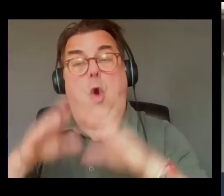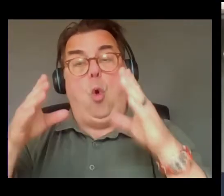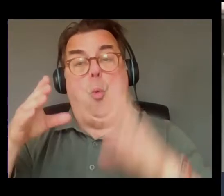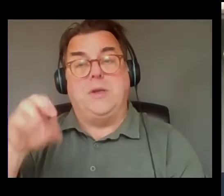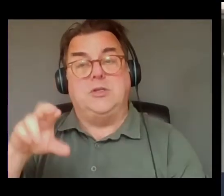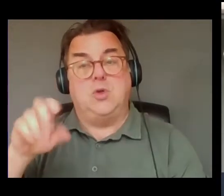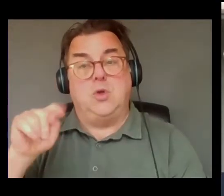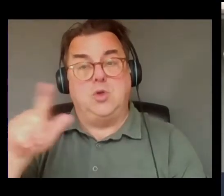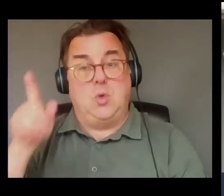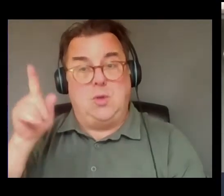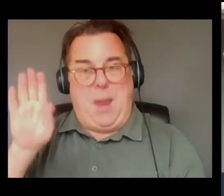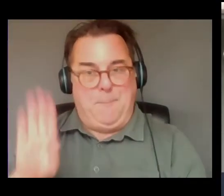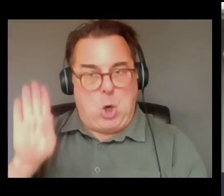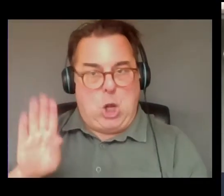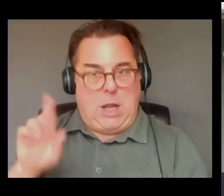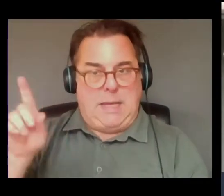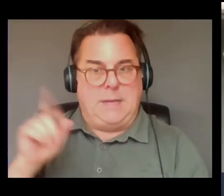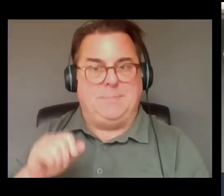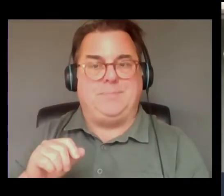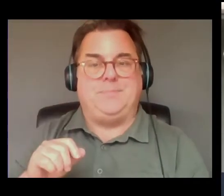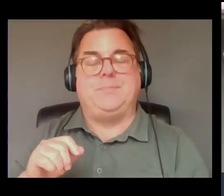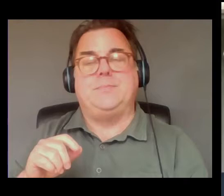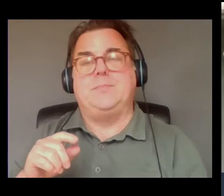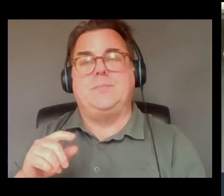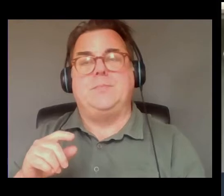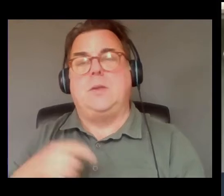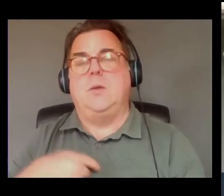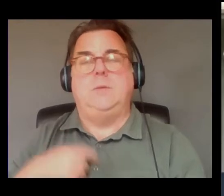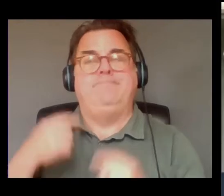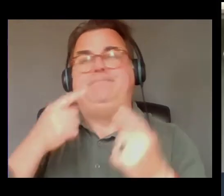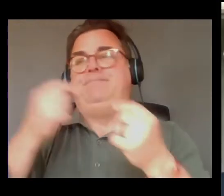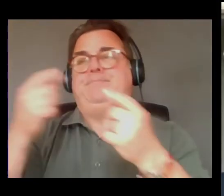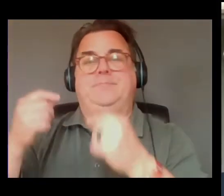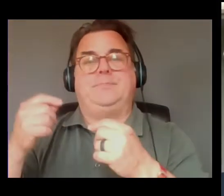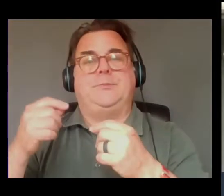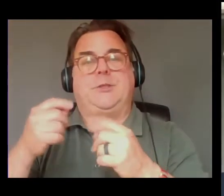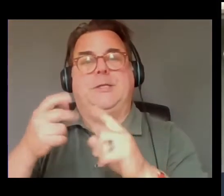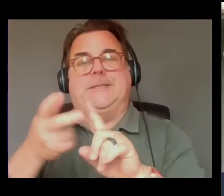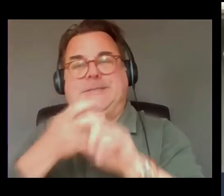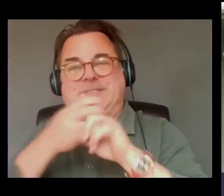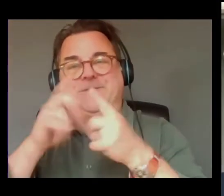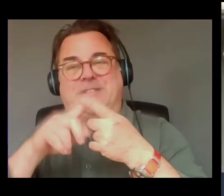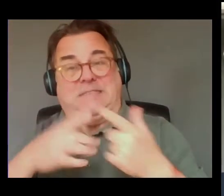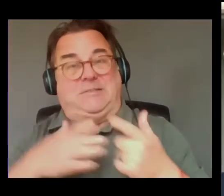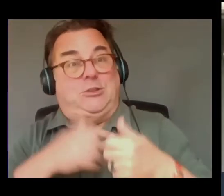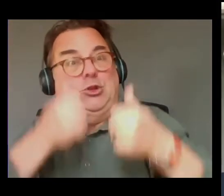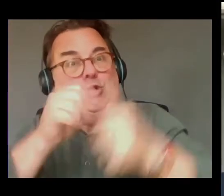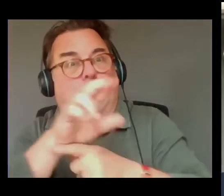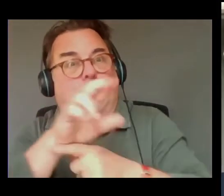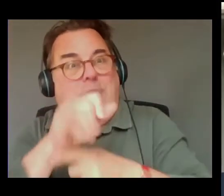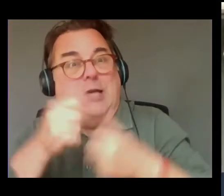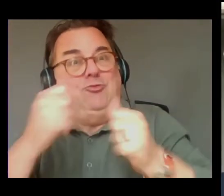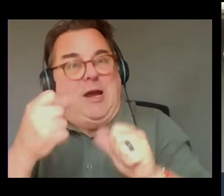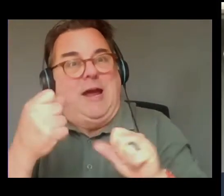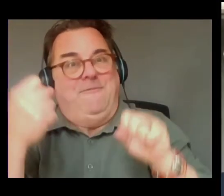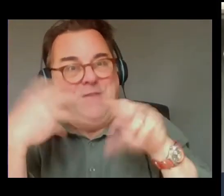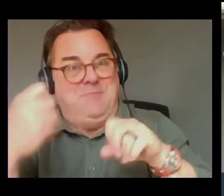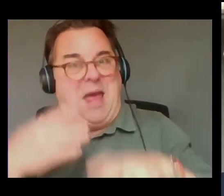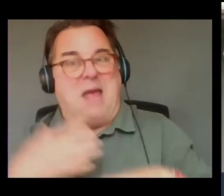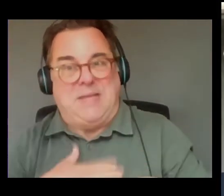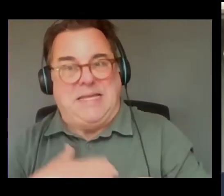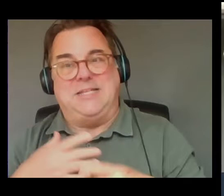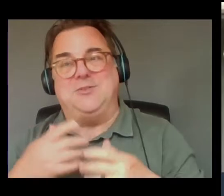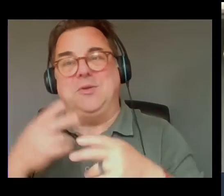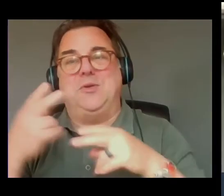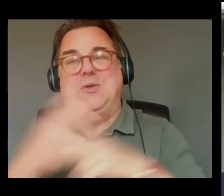Berkeley. And we were running around trying to get our friends to use Ray, to try it out, to give us feedback. We were using it for our